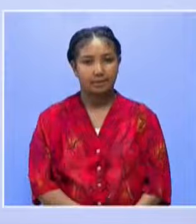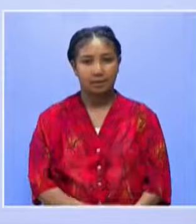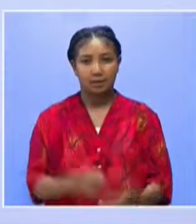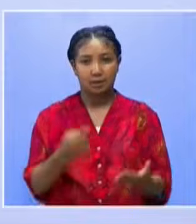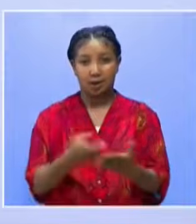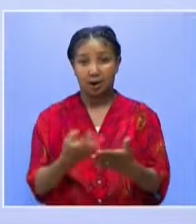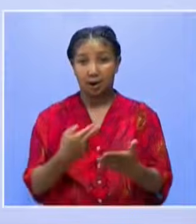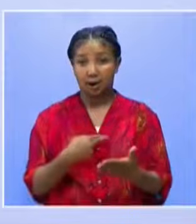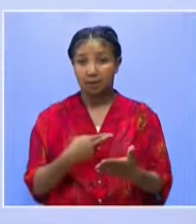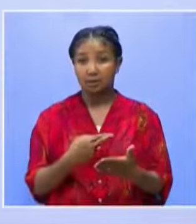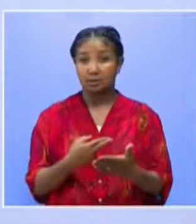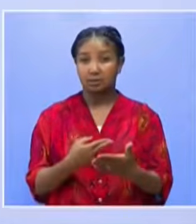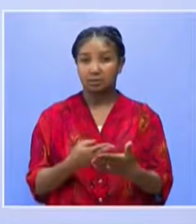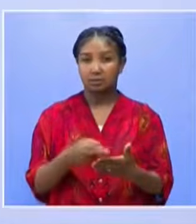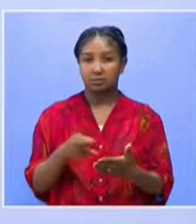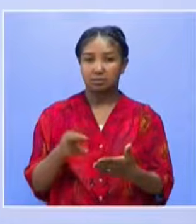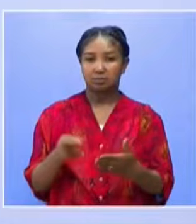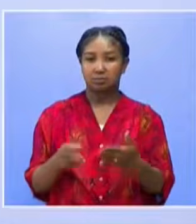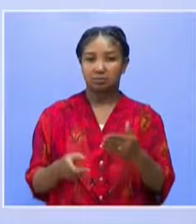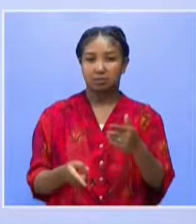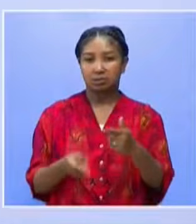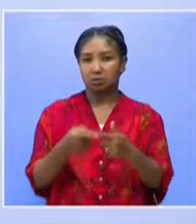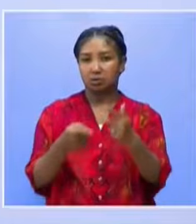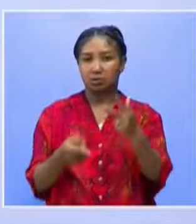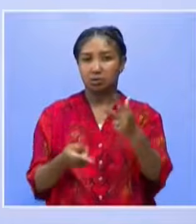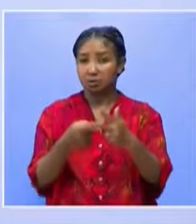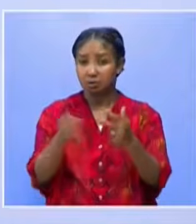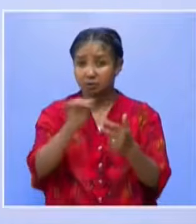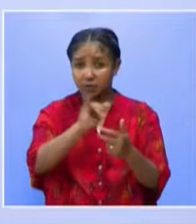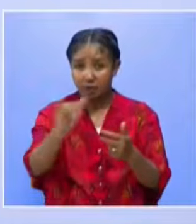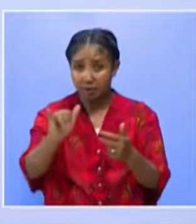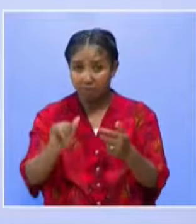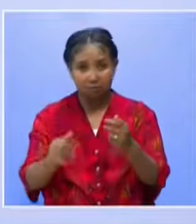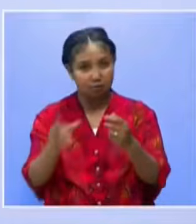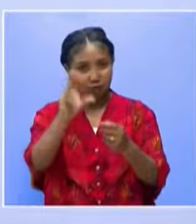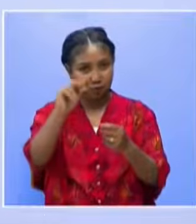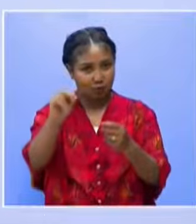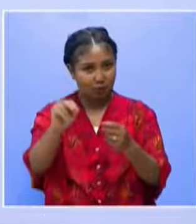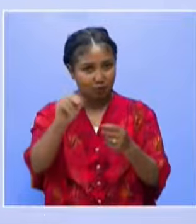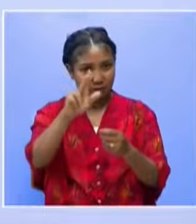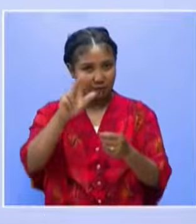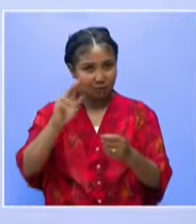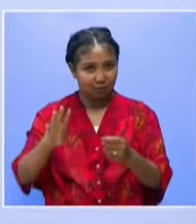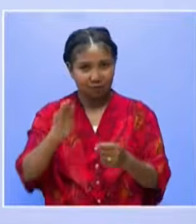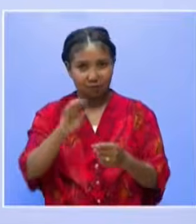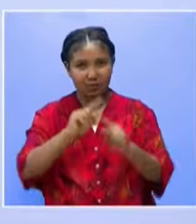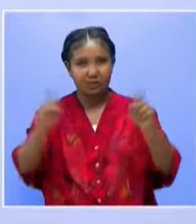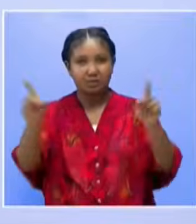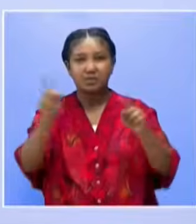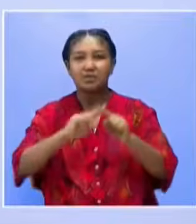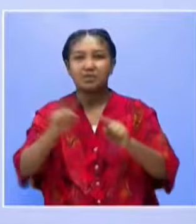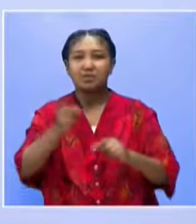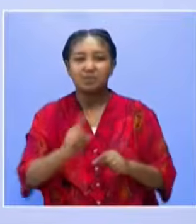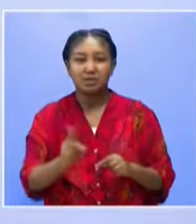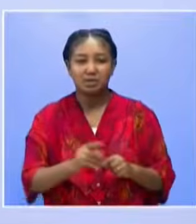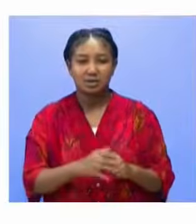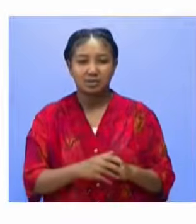Here, are the same this on the third one, the fourth one? They're not the same. So what the difference